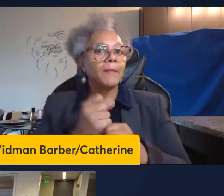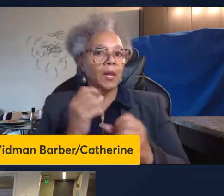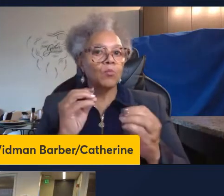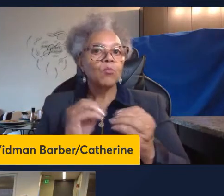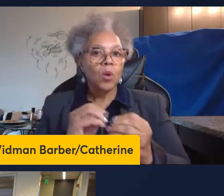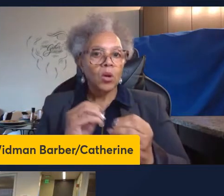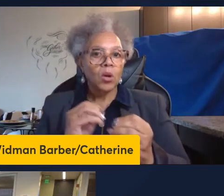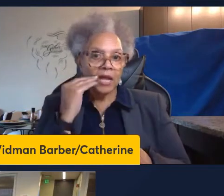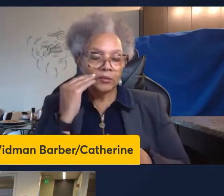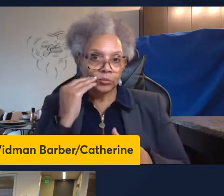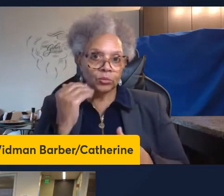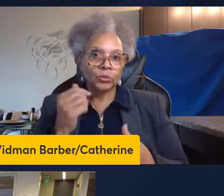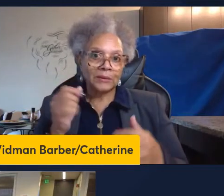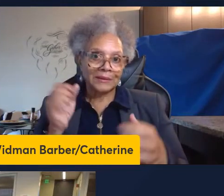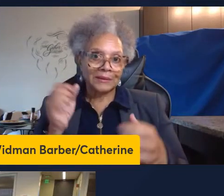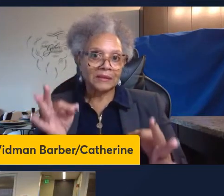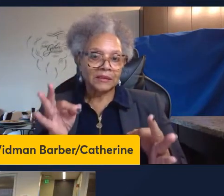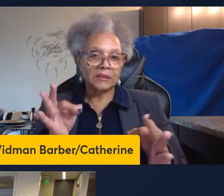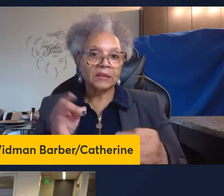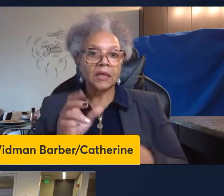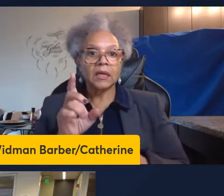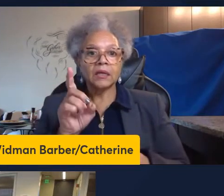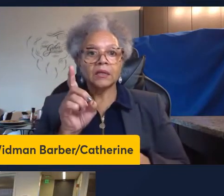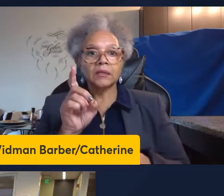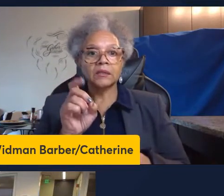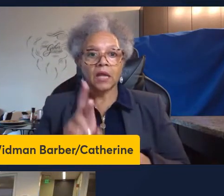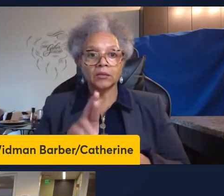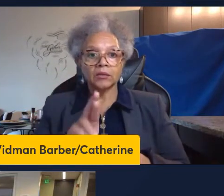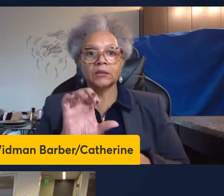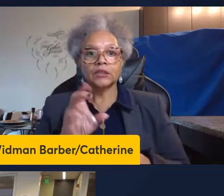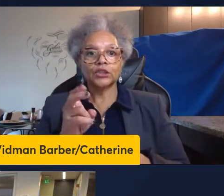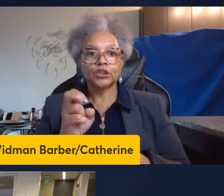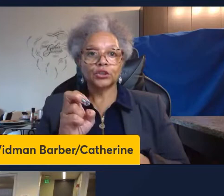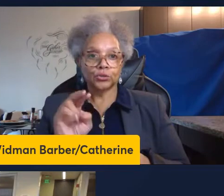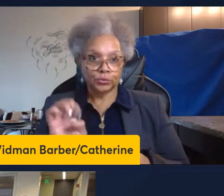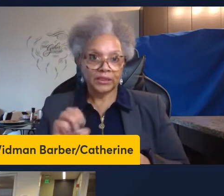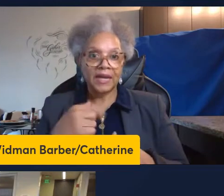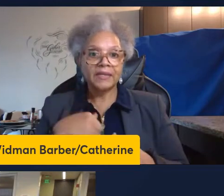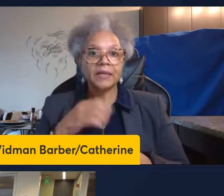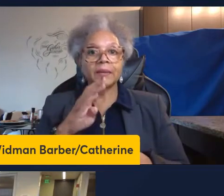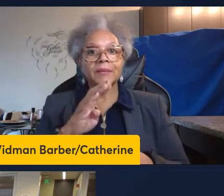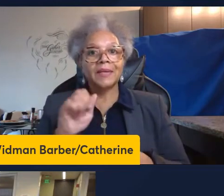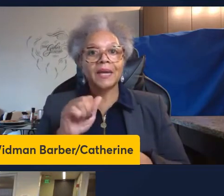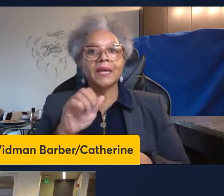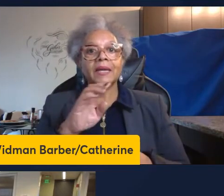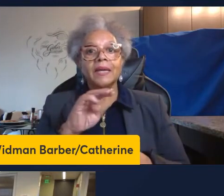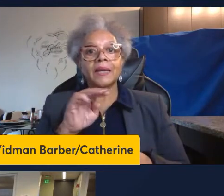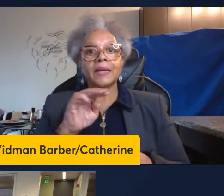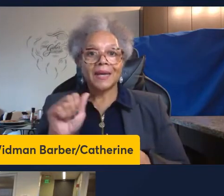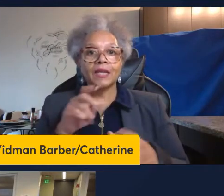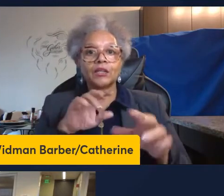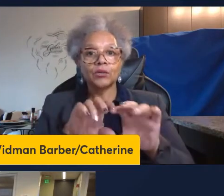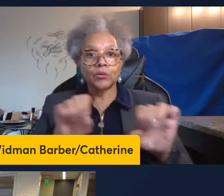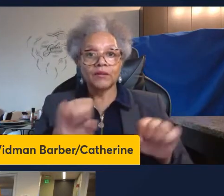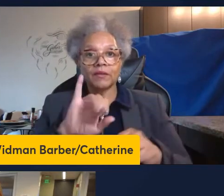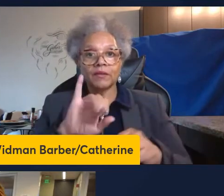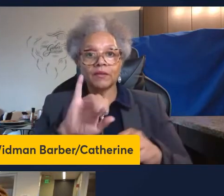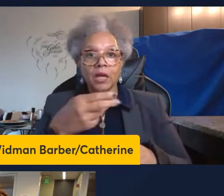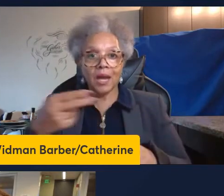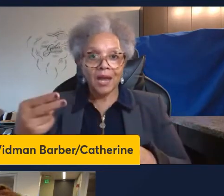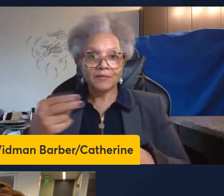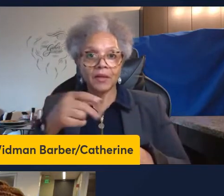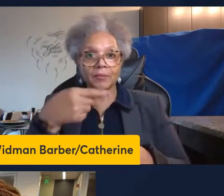decisions. Dr. Sri earned a BA and MS degrees from the Johns Hopkins University, a PhD